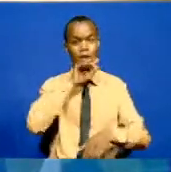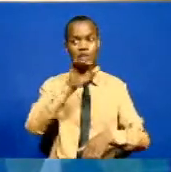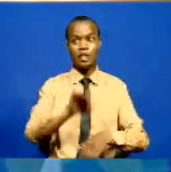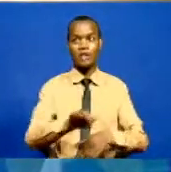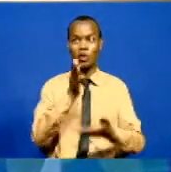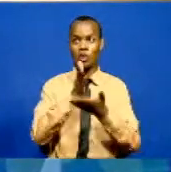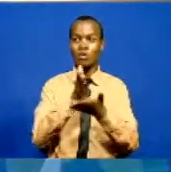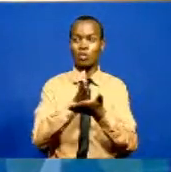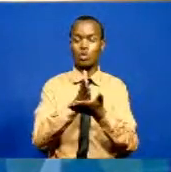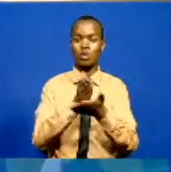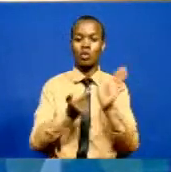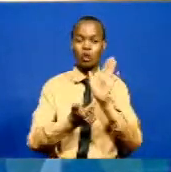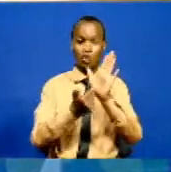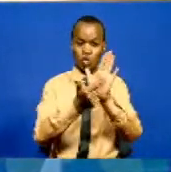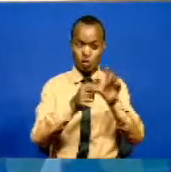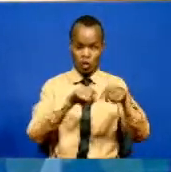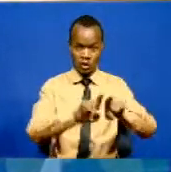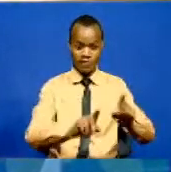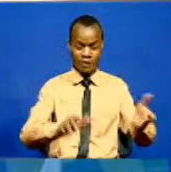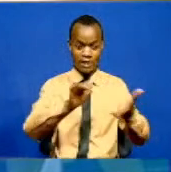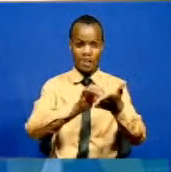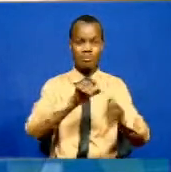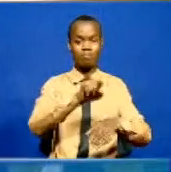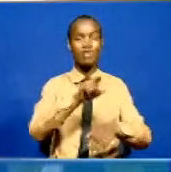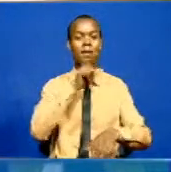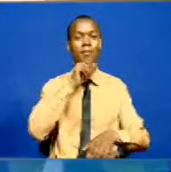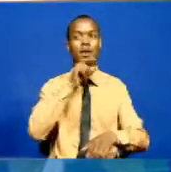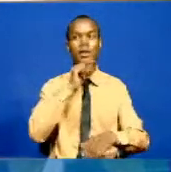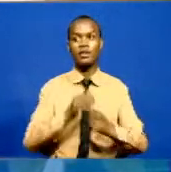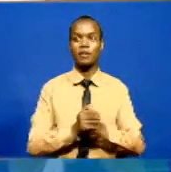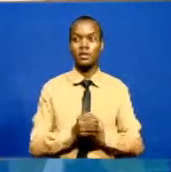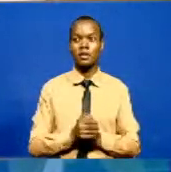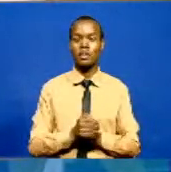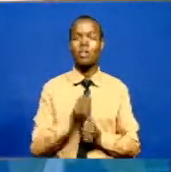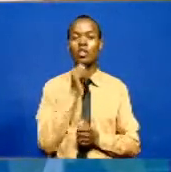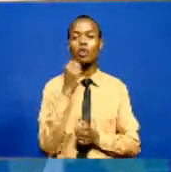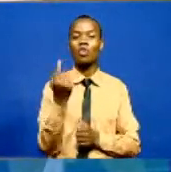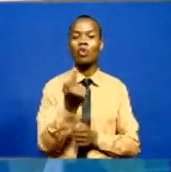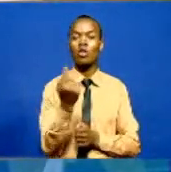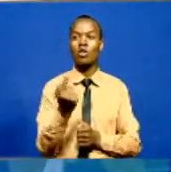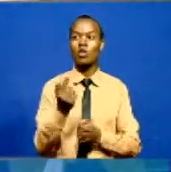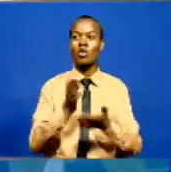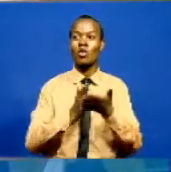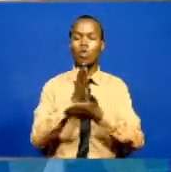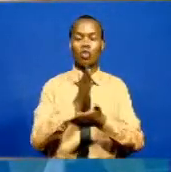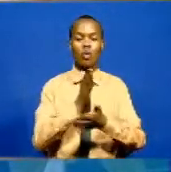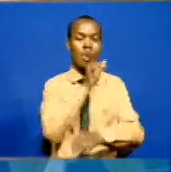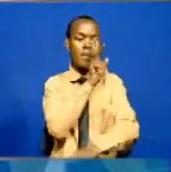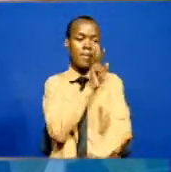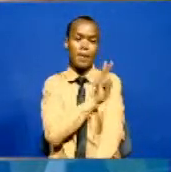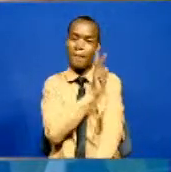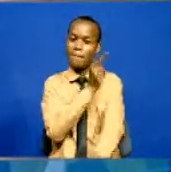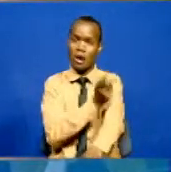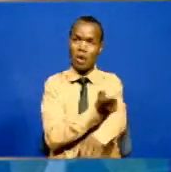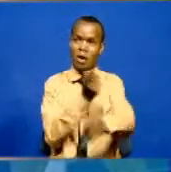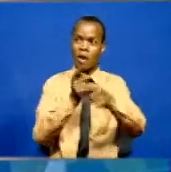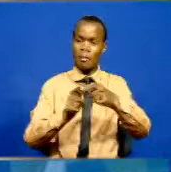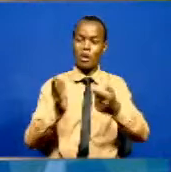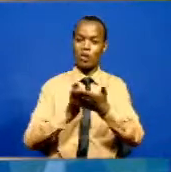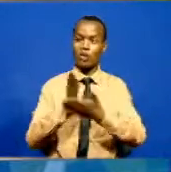Prove yourself a man, not by might, not by power, but by the